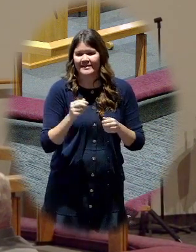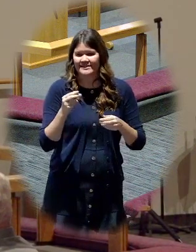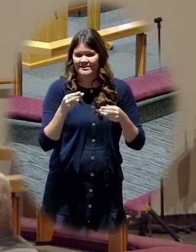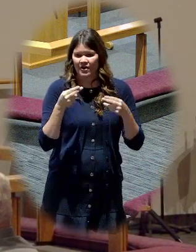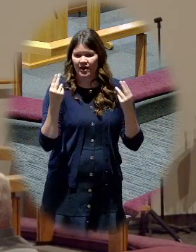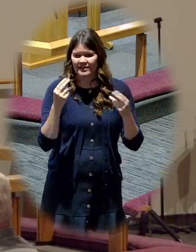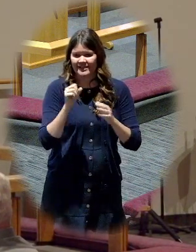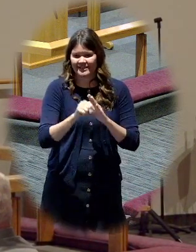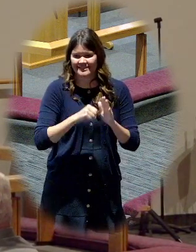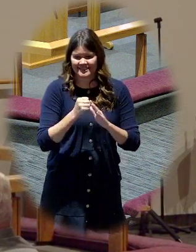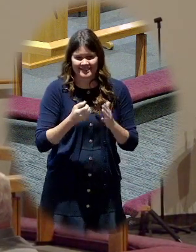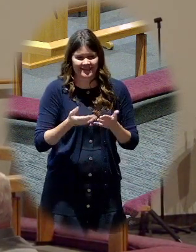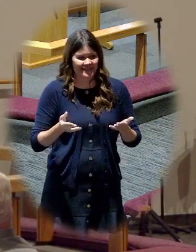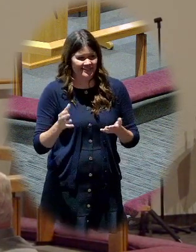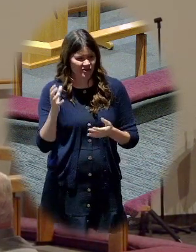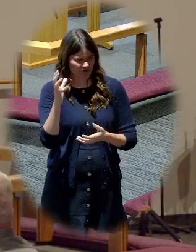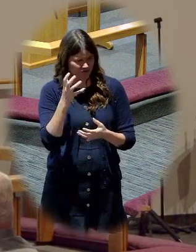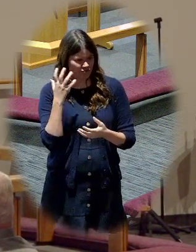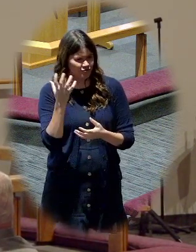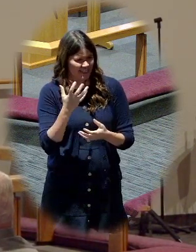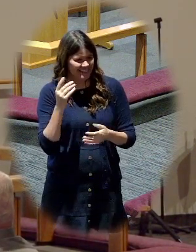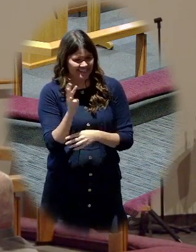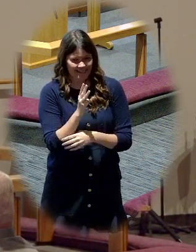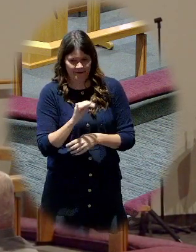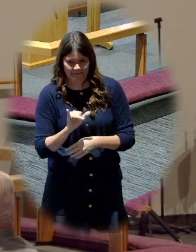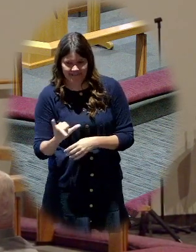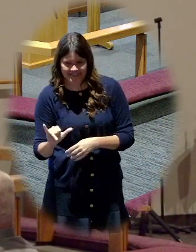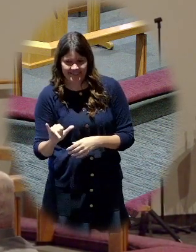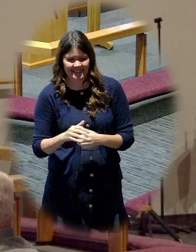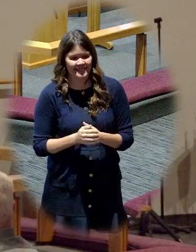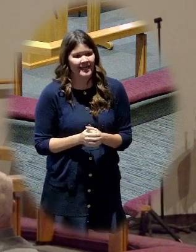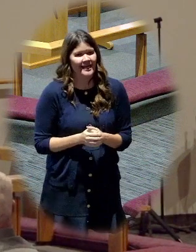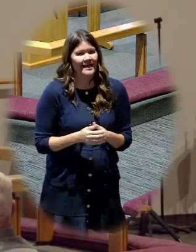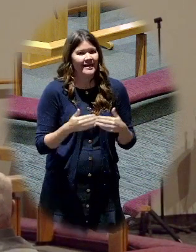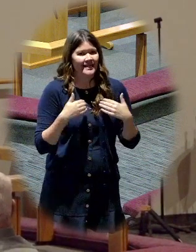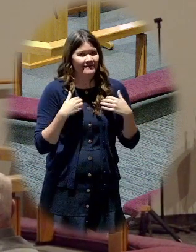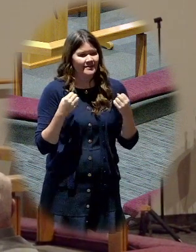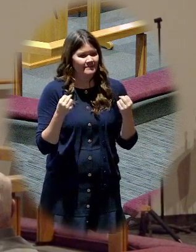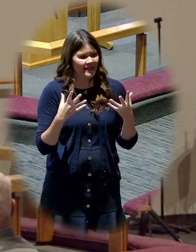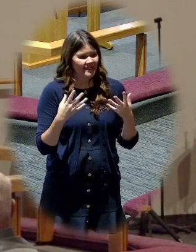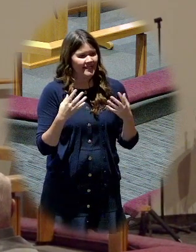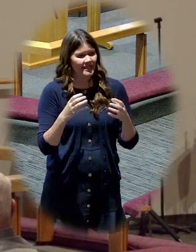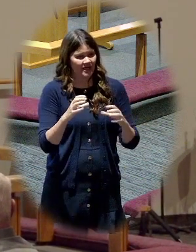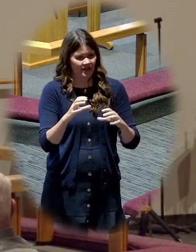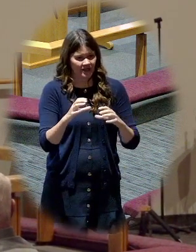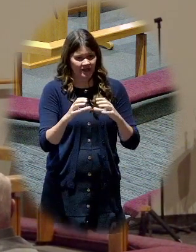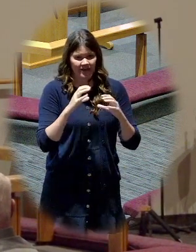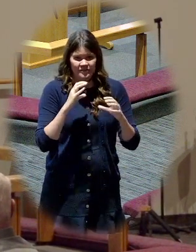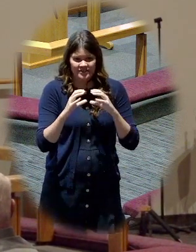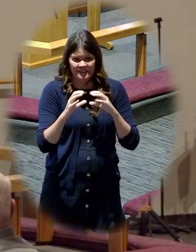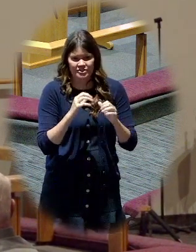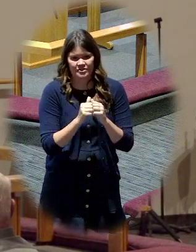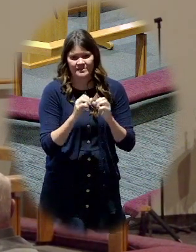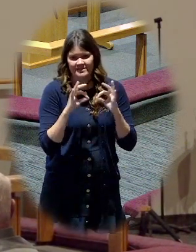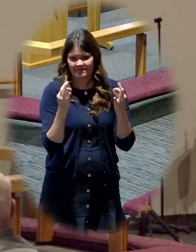season, things have been crazy busy, and after having multiple conversations with a few of our parents and a few of our